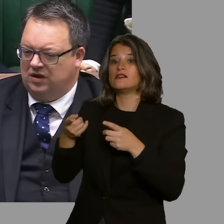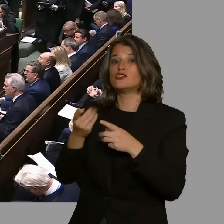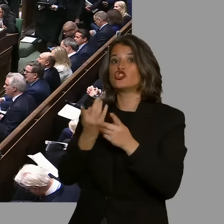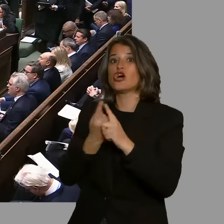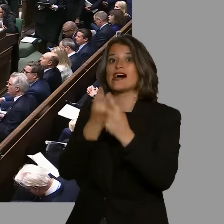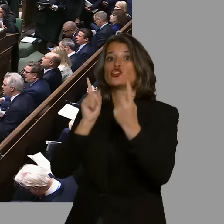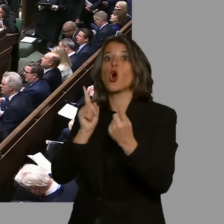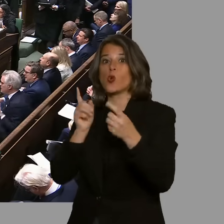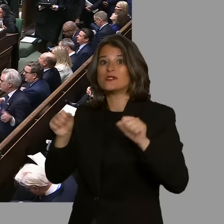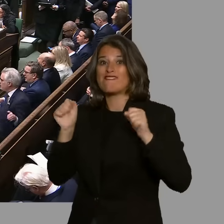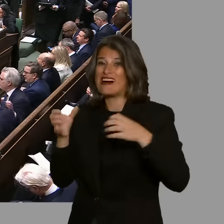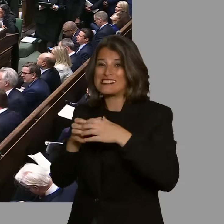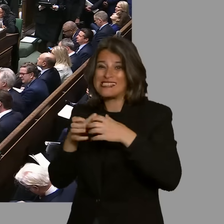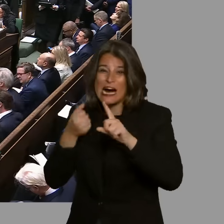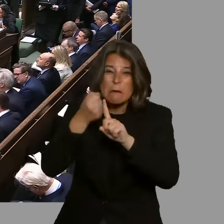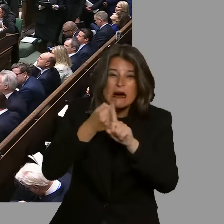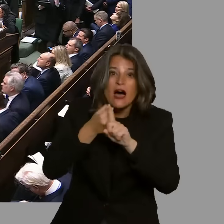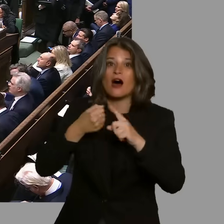anyway?